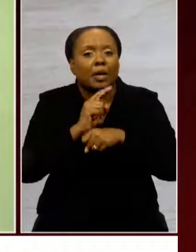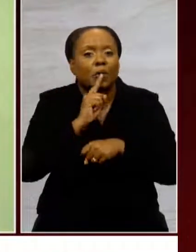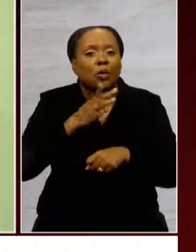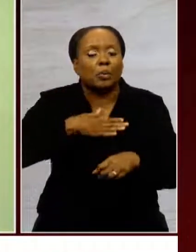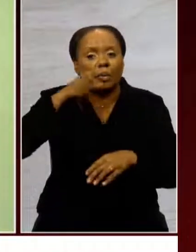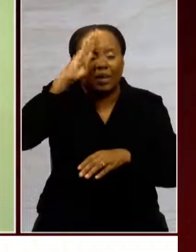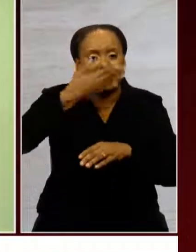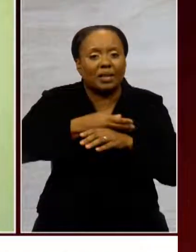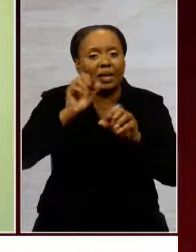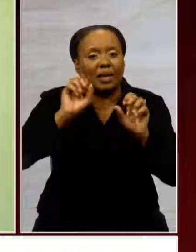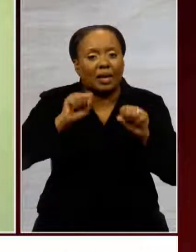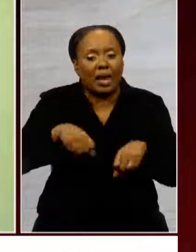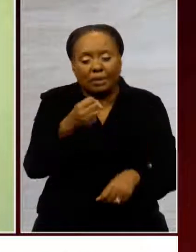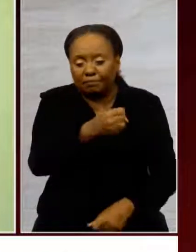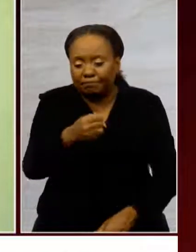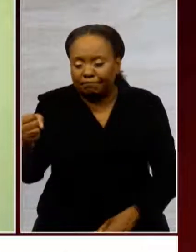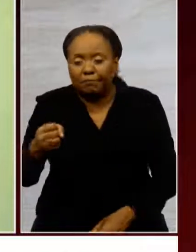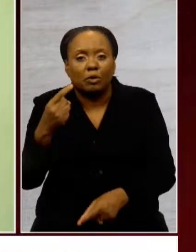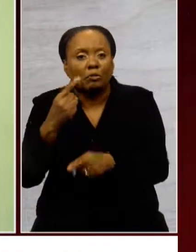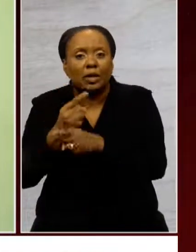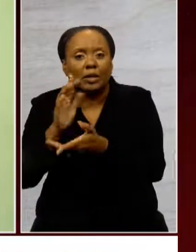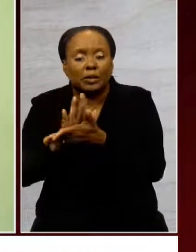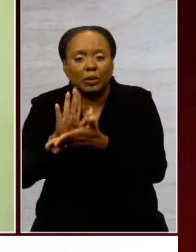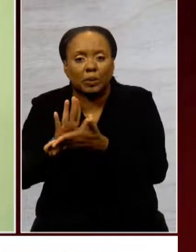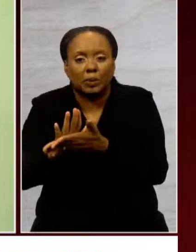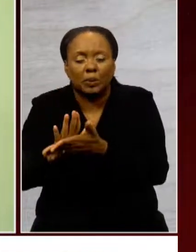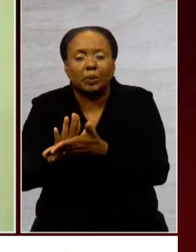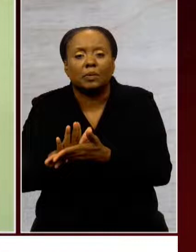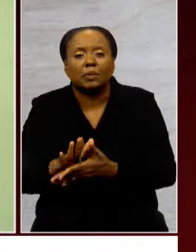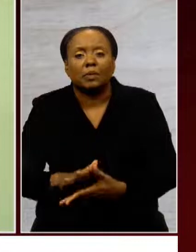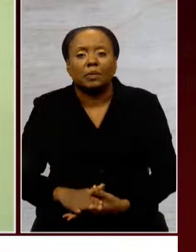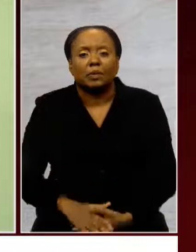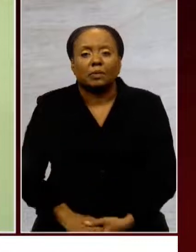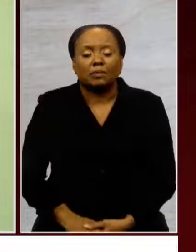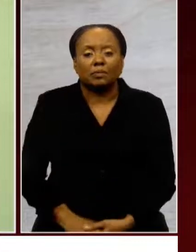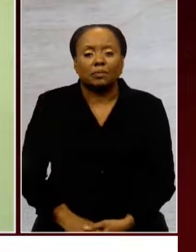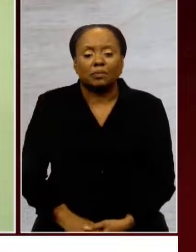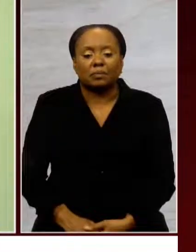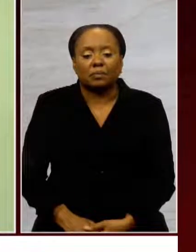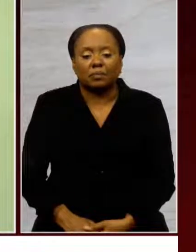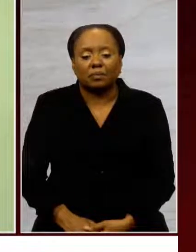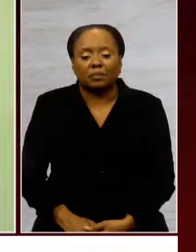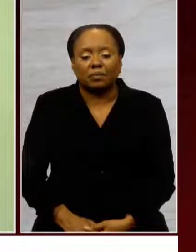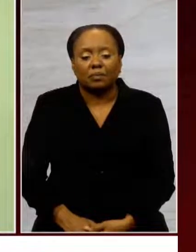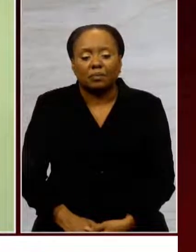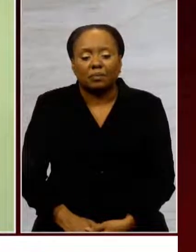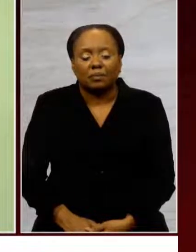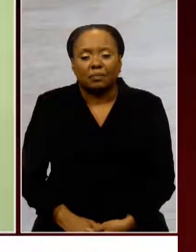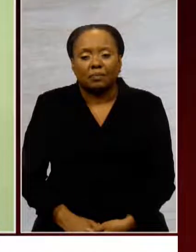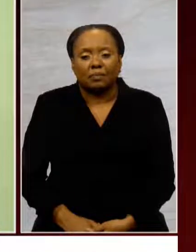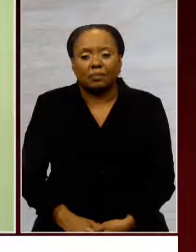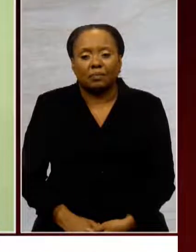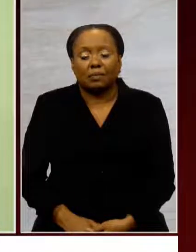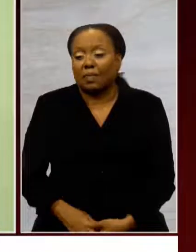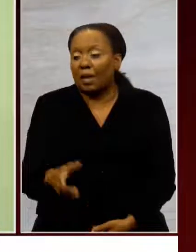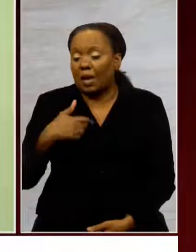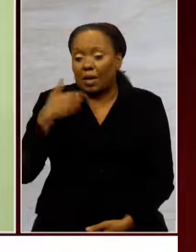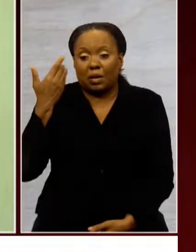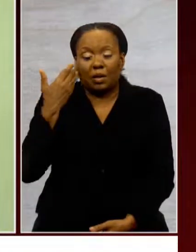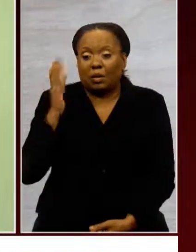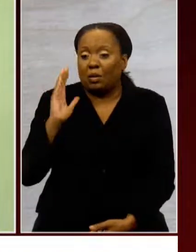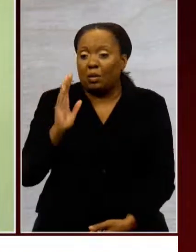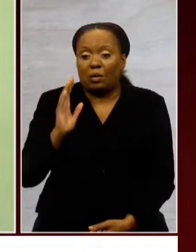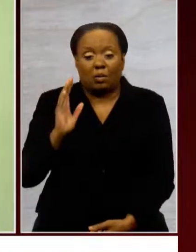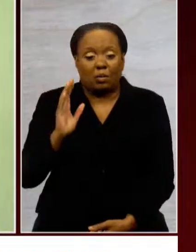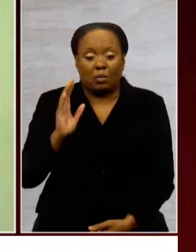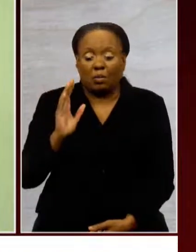each level, I was worried about the fact that I didn't know where else I was going to take him, considering that he didn't